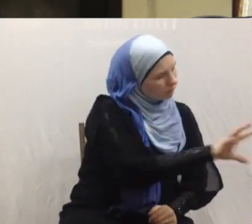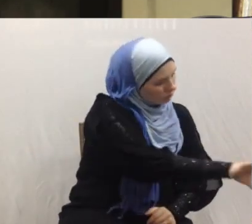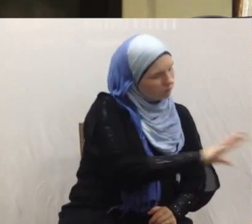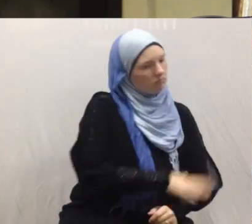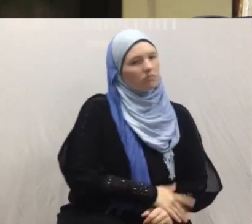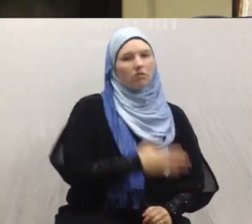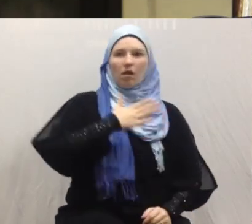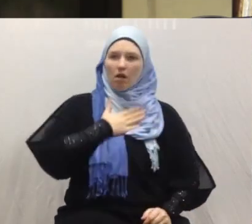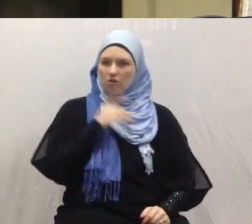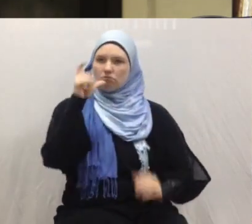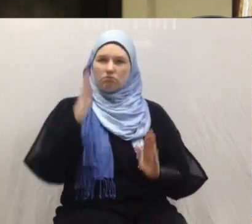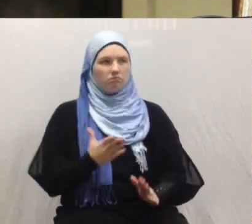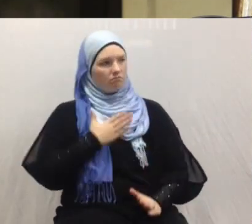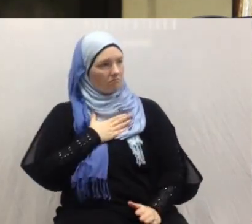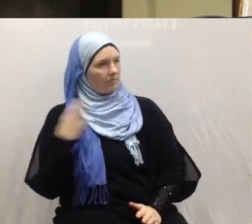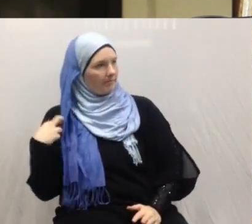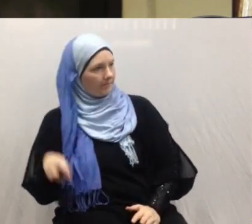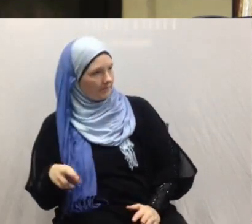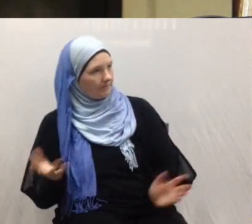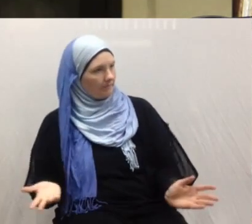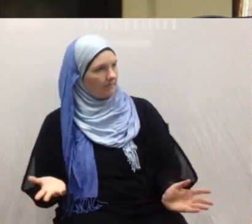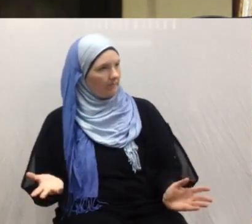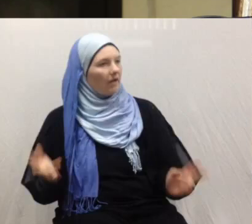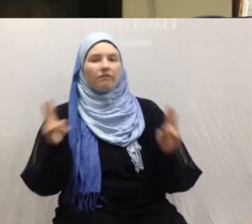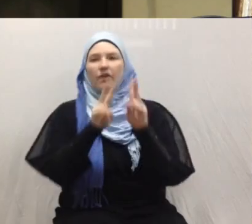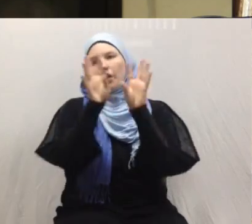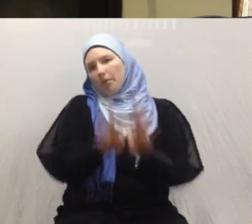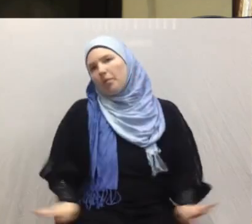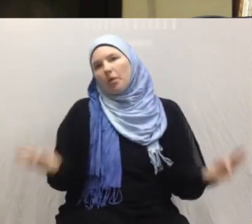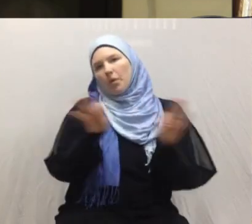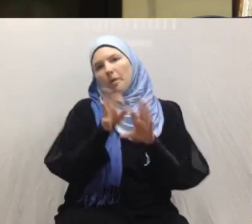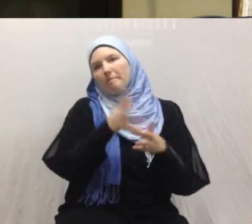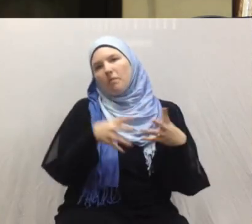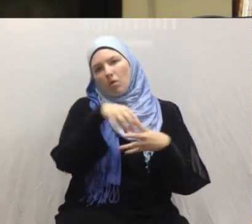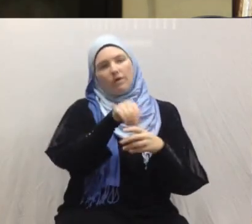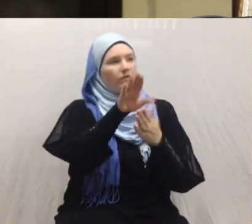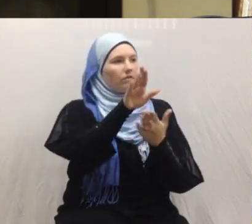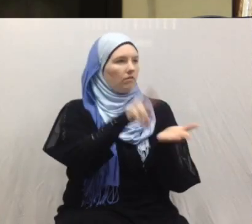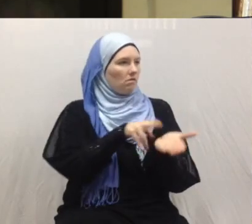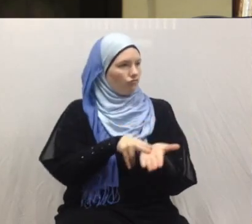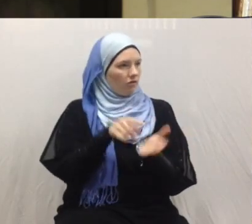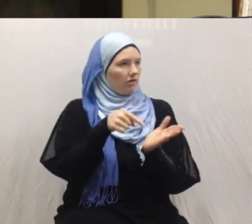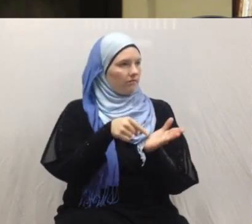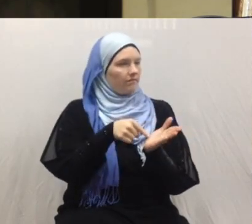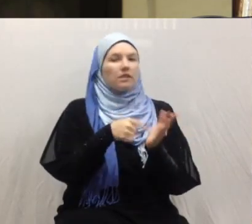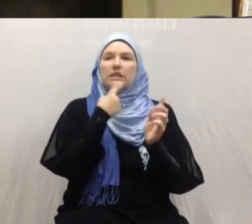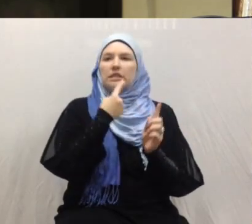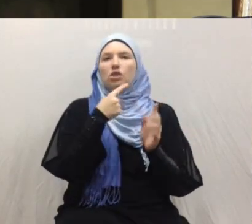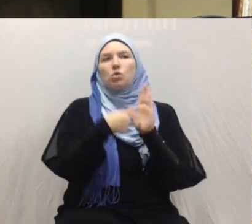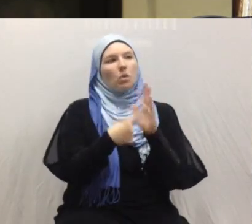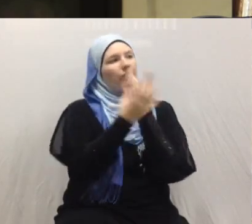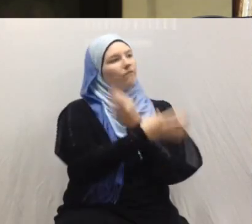have theirs. This is a very important element that establishes the freedom of